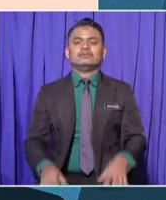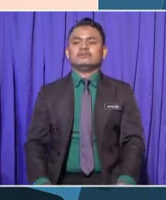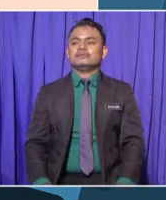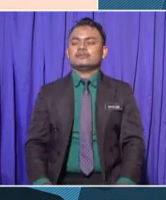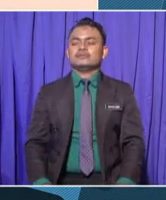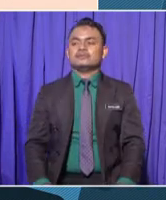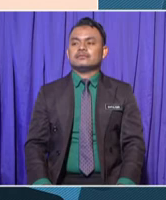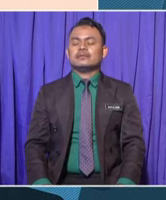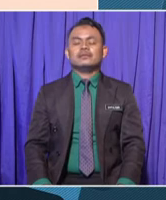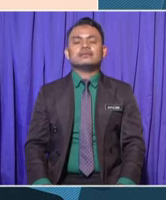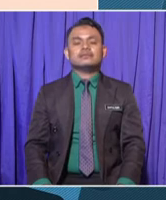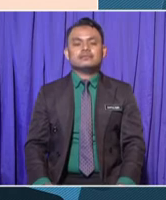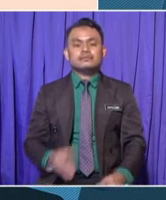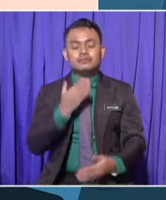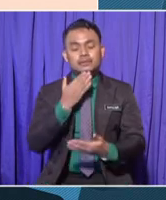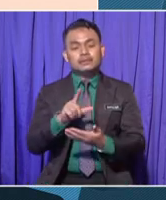Alright, we do it together.